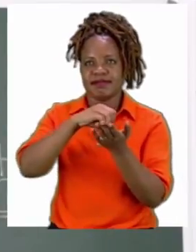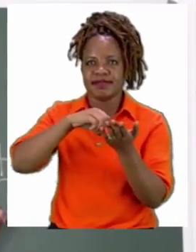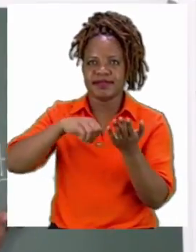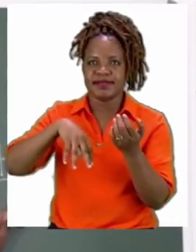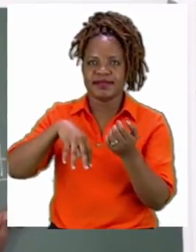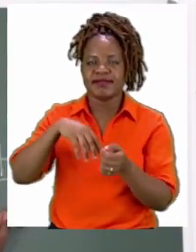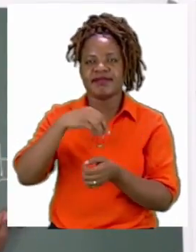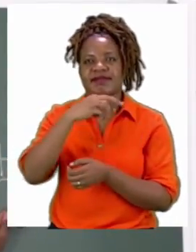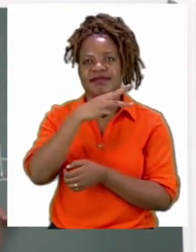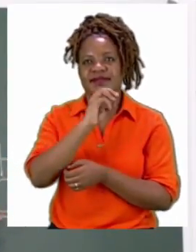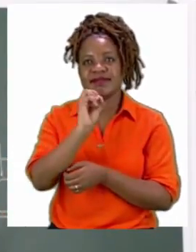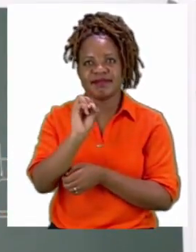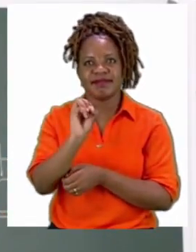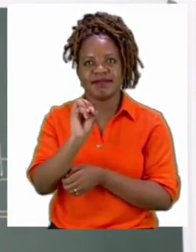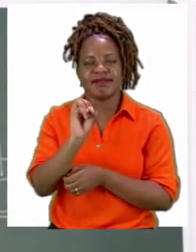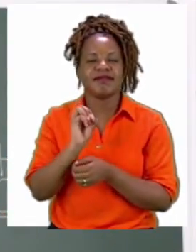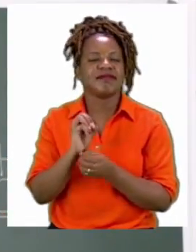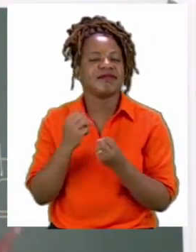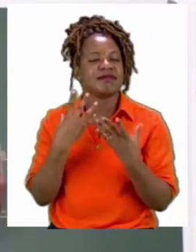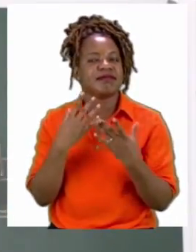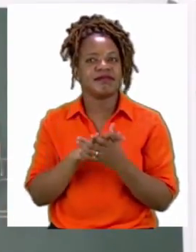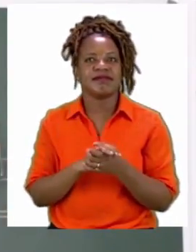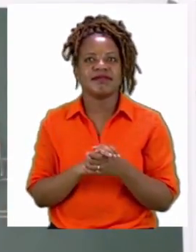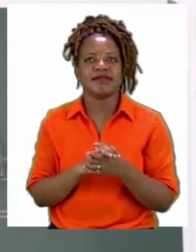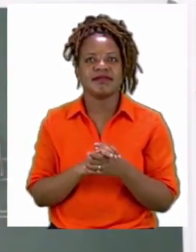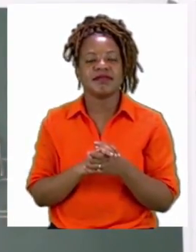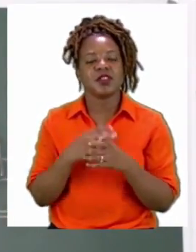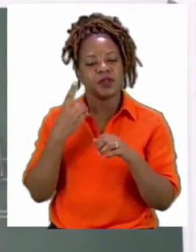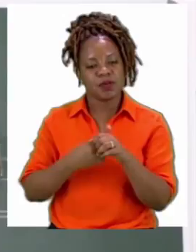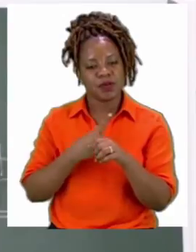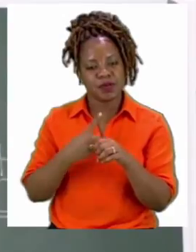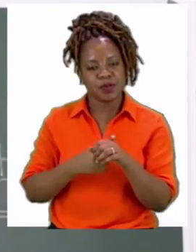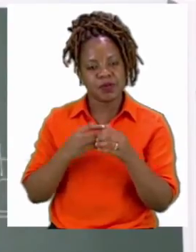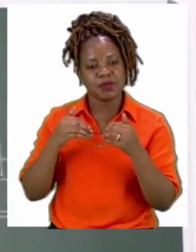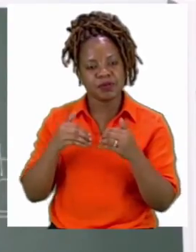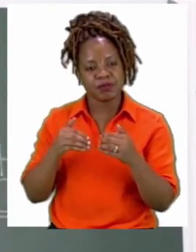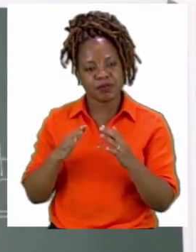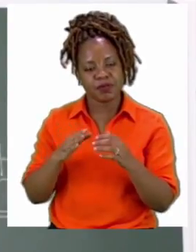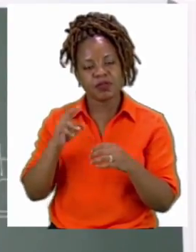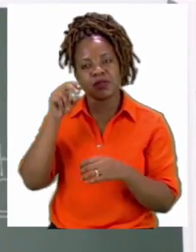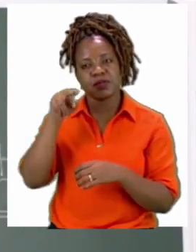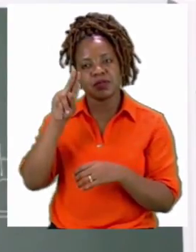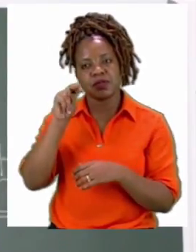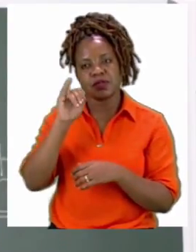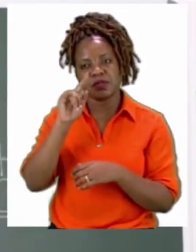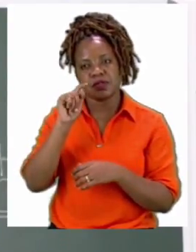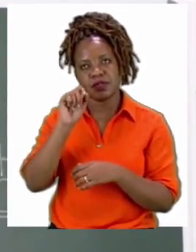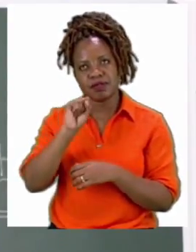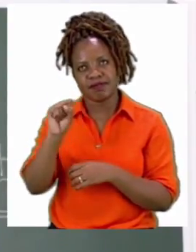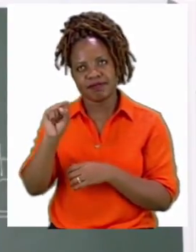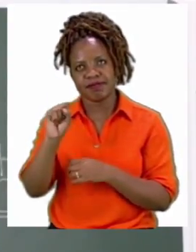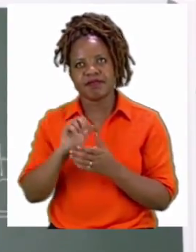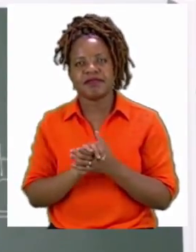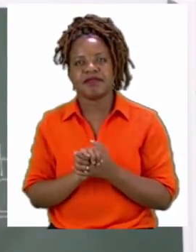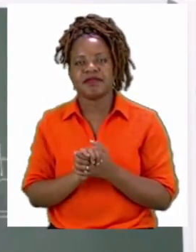minus 30. So we are always starting, boys and girls, with the unit. And if we start with the